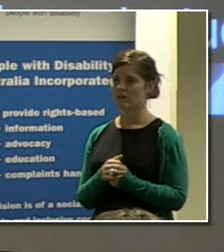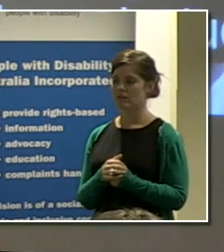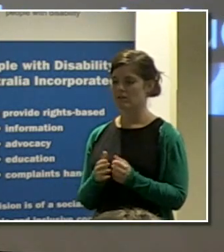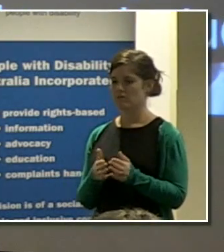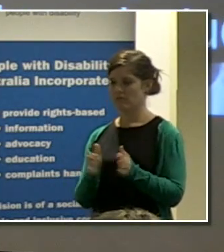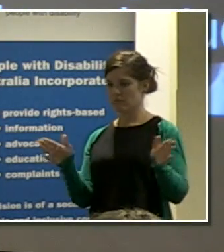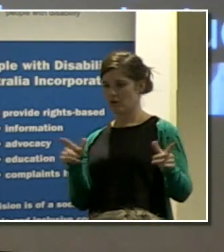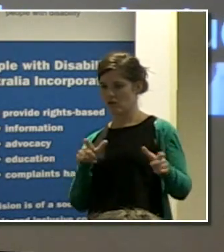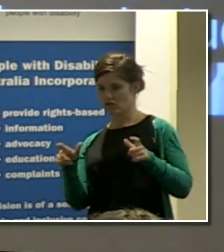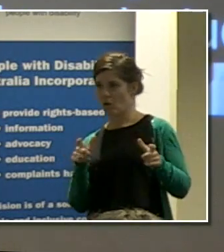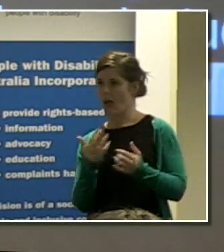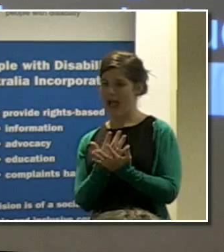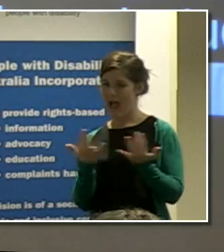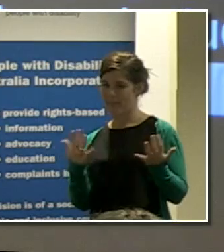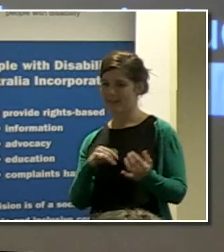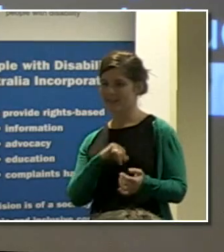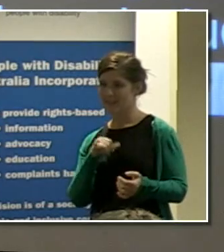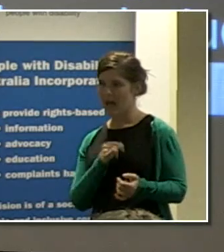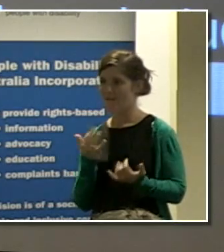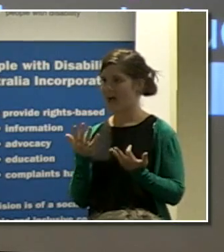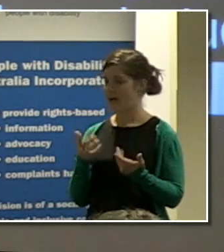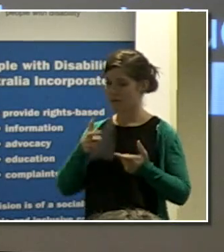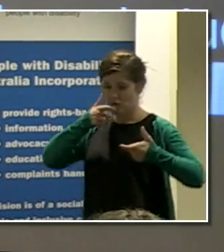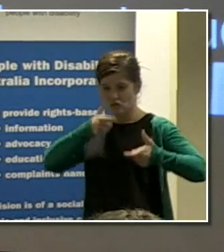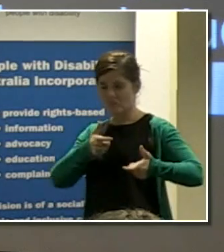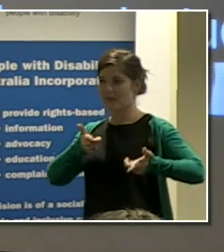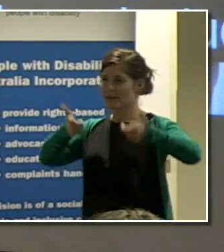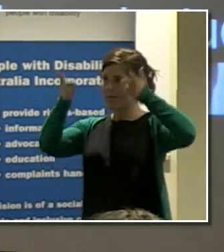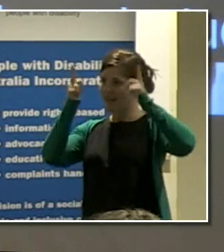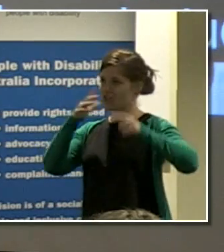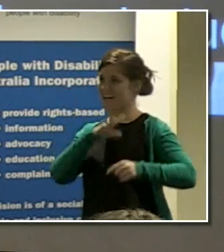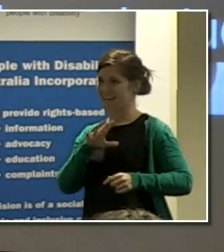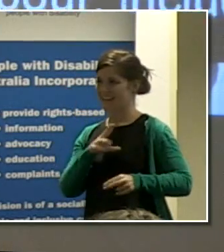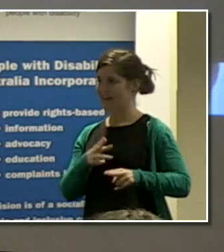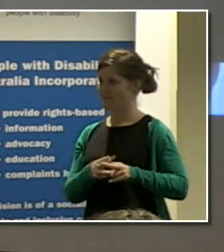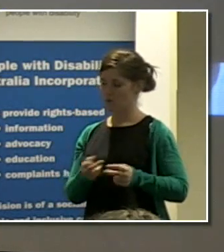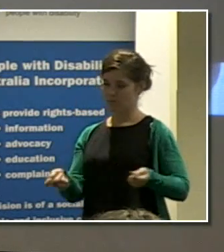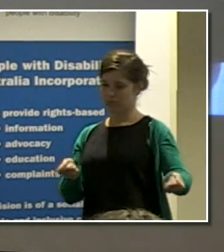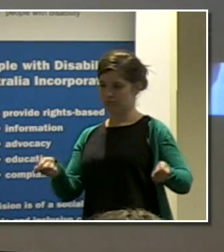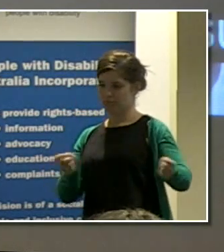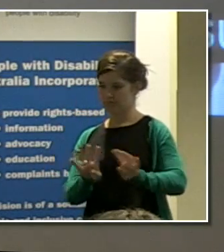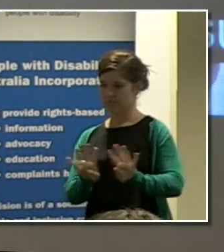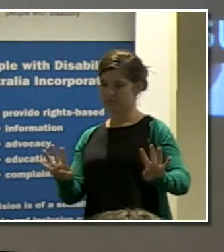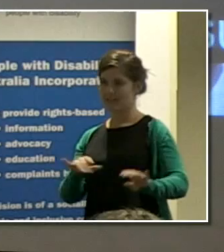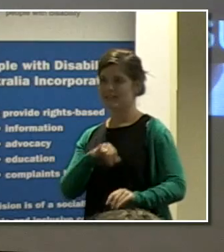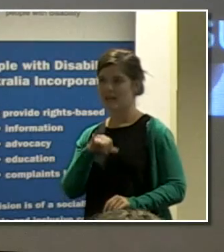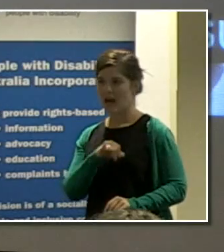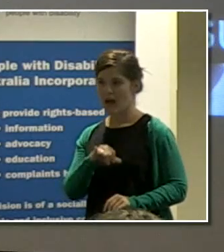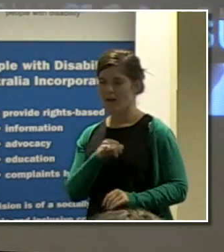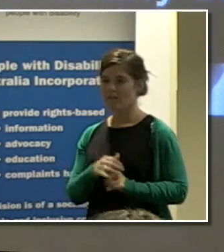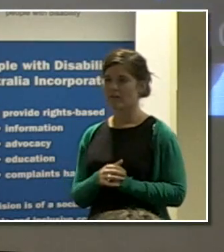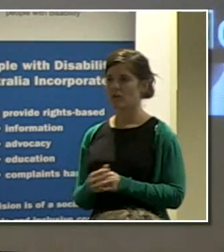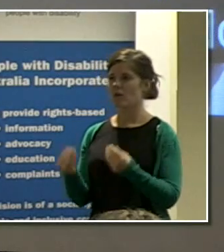so how many supervisors and managers and executives do you have to the frontline staff, and included